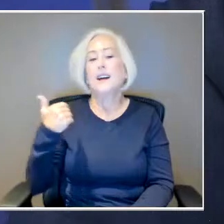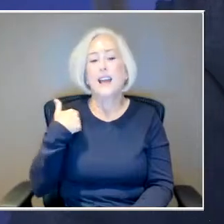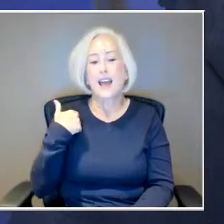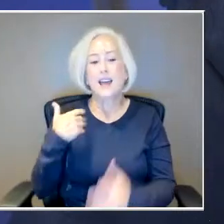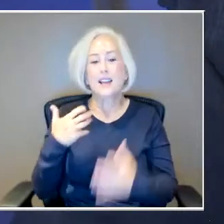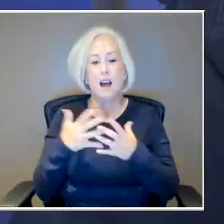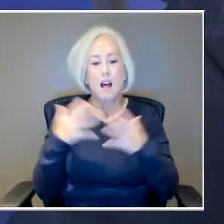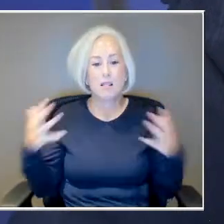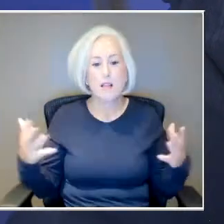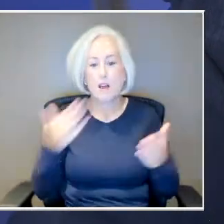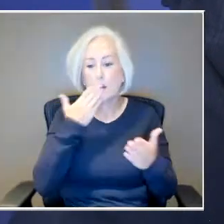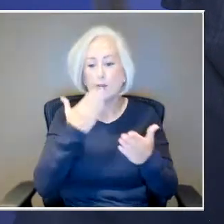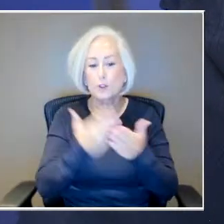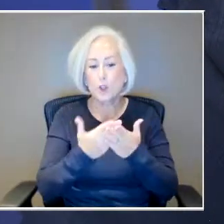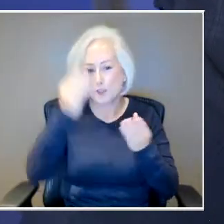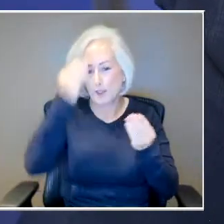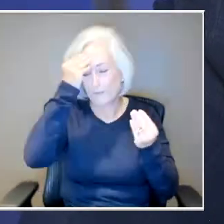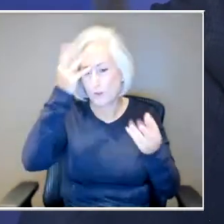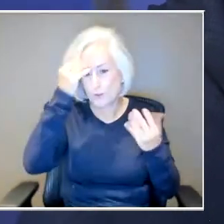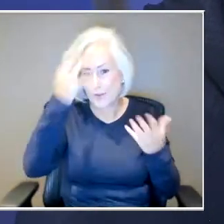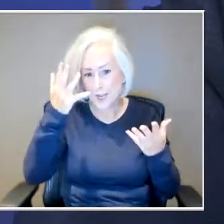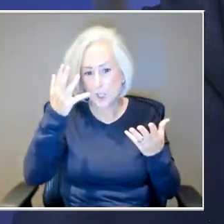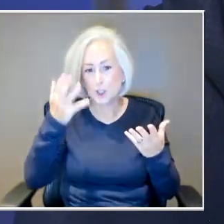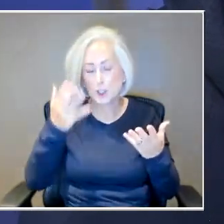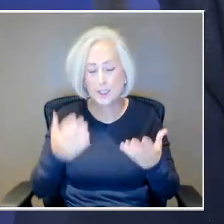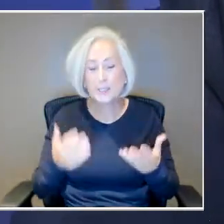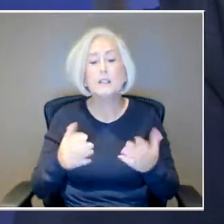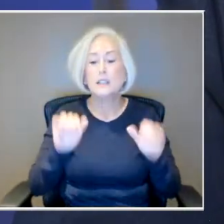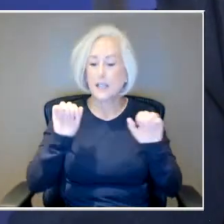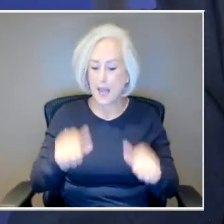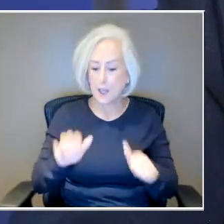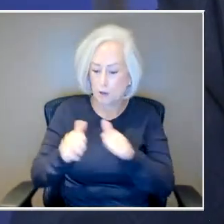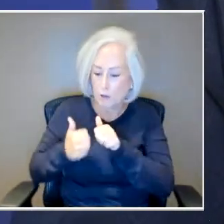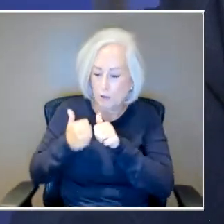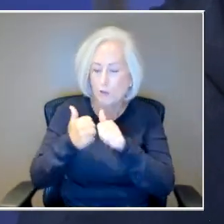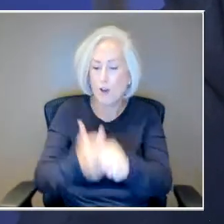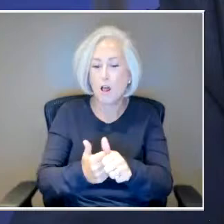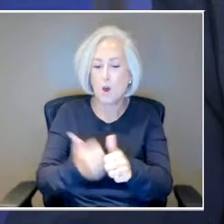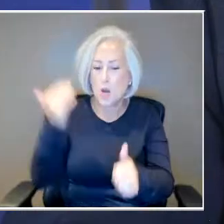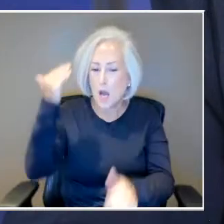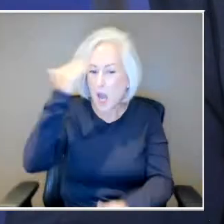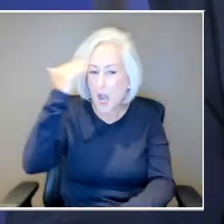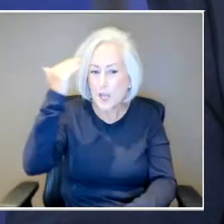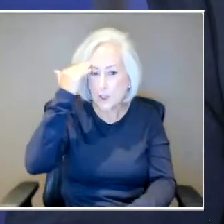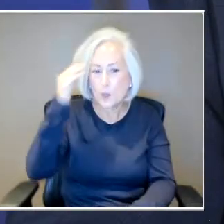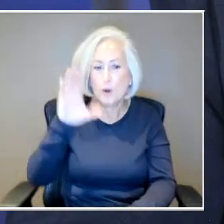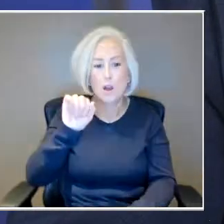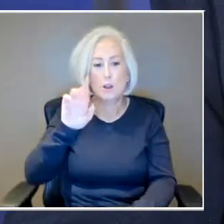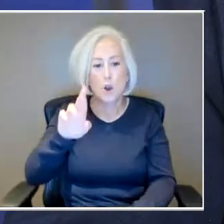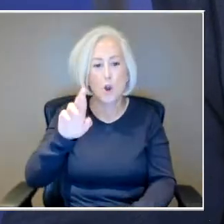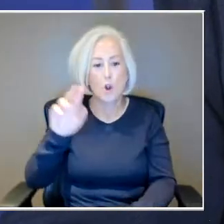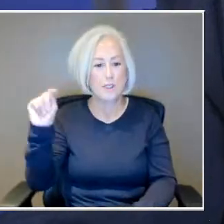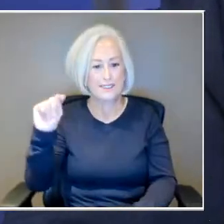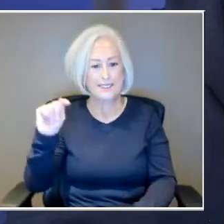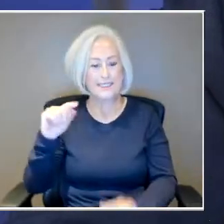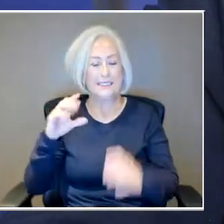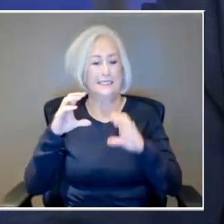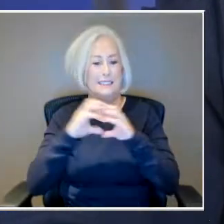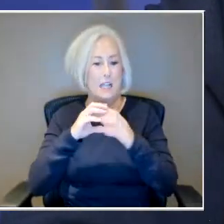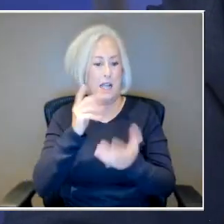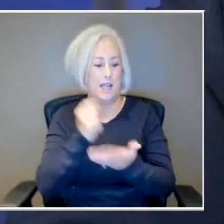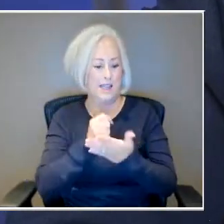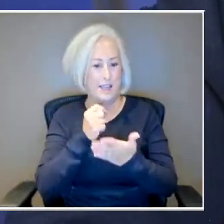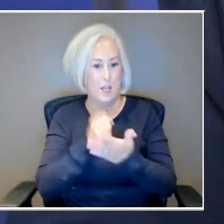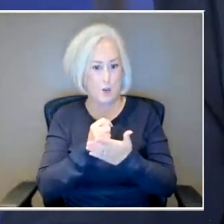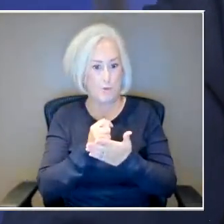assets and information, and I was able to follow, and I knew the CAR T therapy that if I was going to get CAR T, the one I